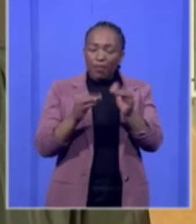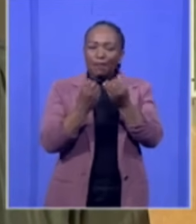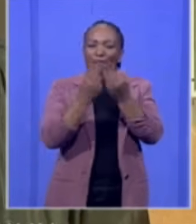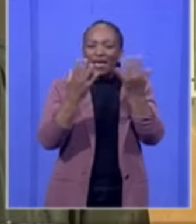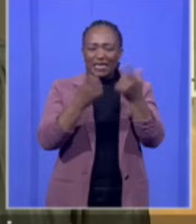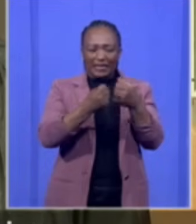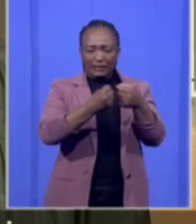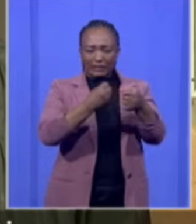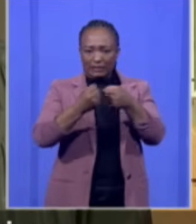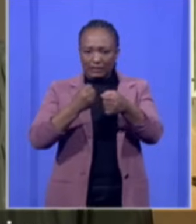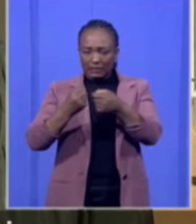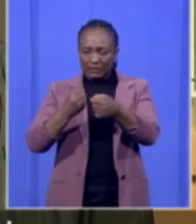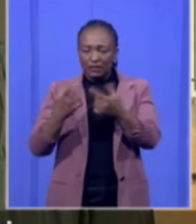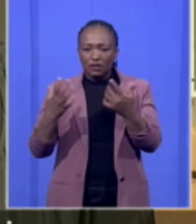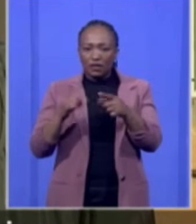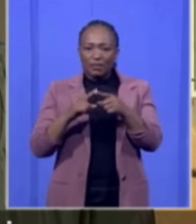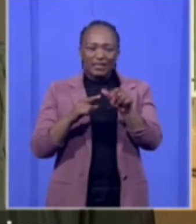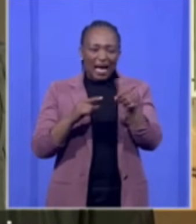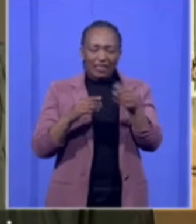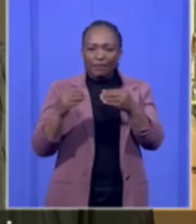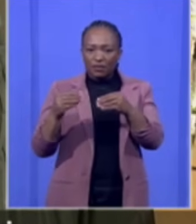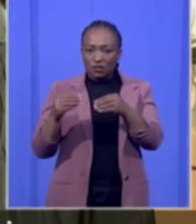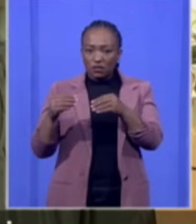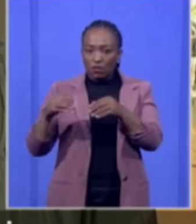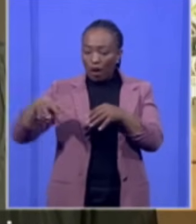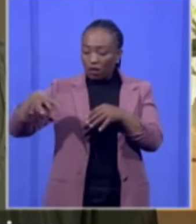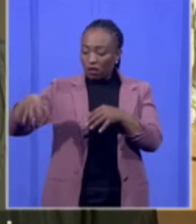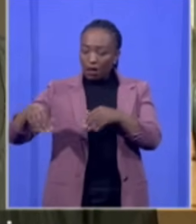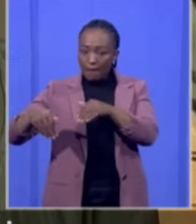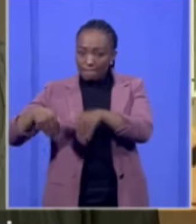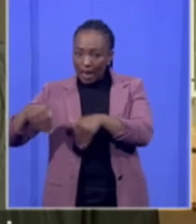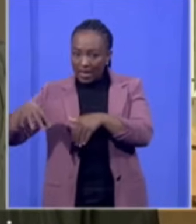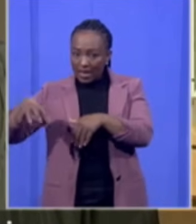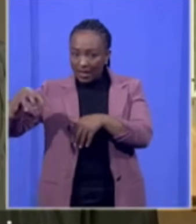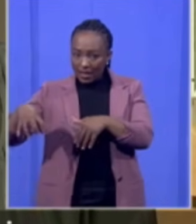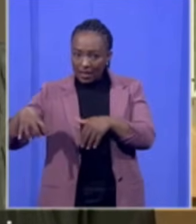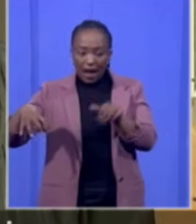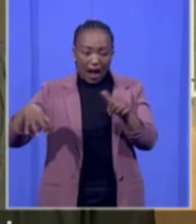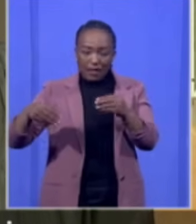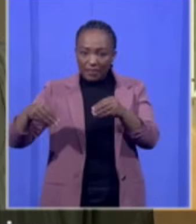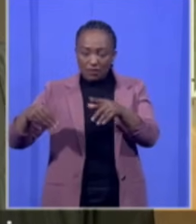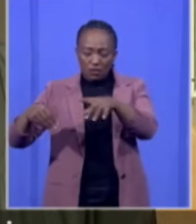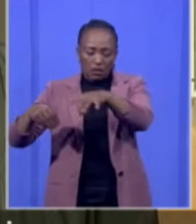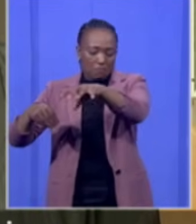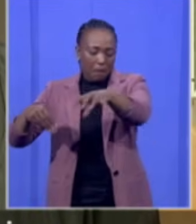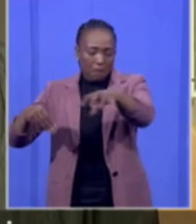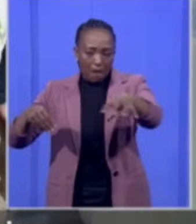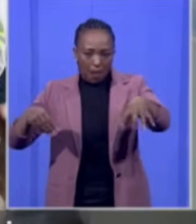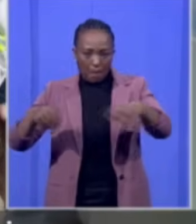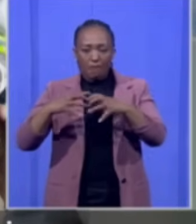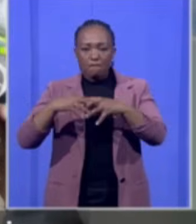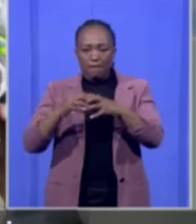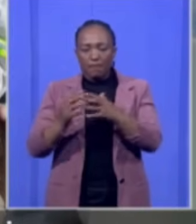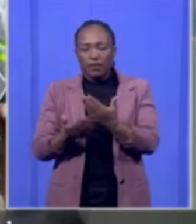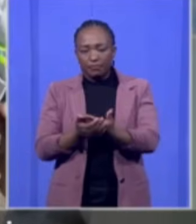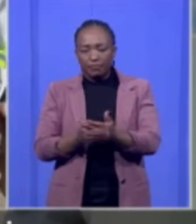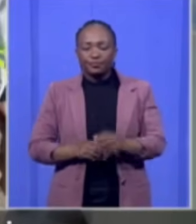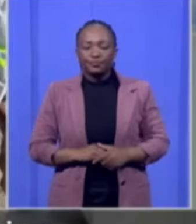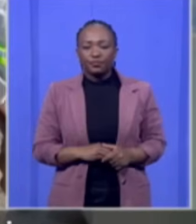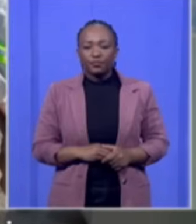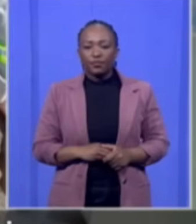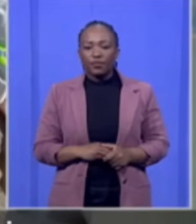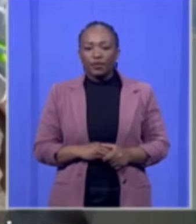be secondary businesses that are actually developing as a result of the presence of this project here. Muso